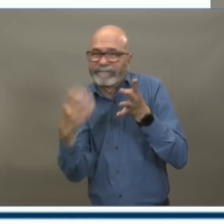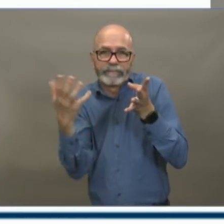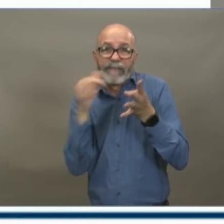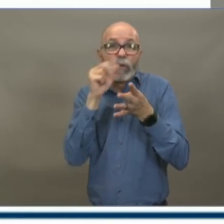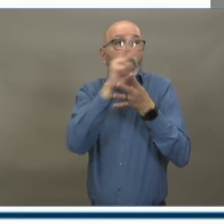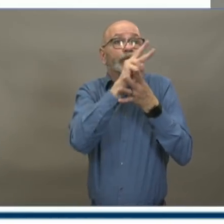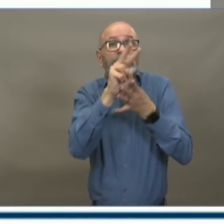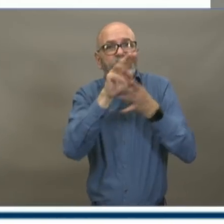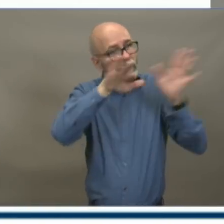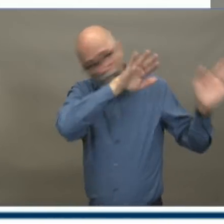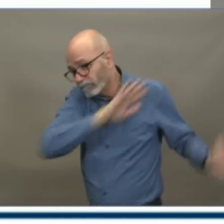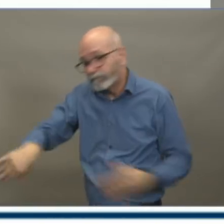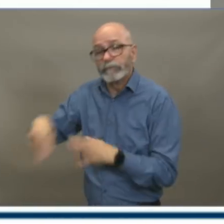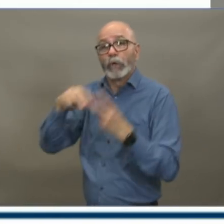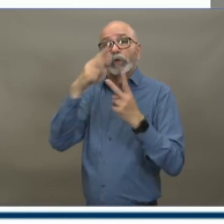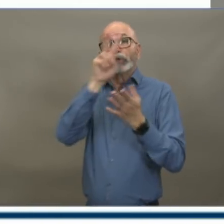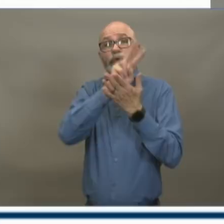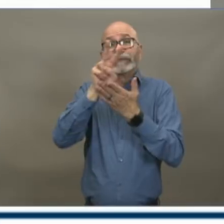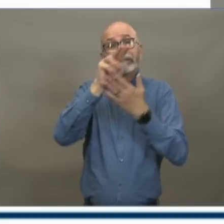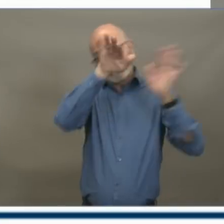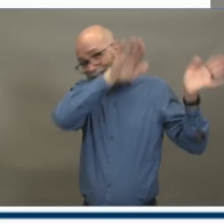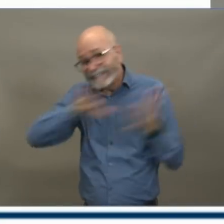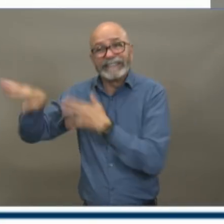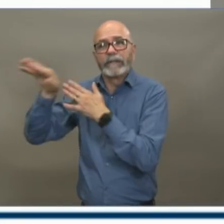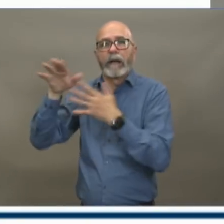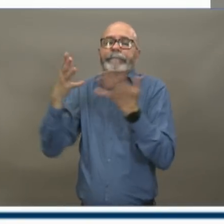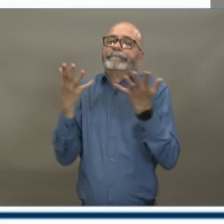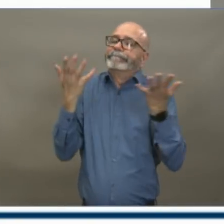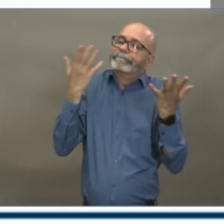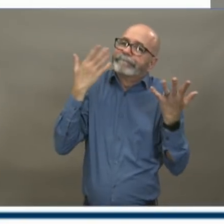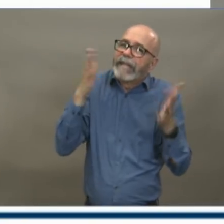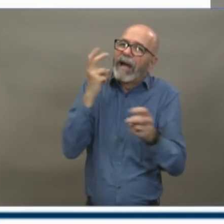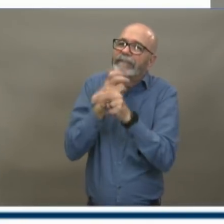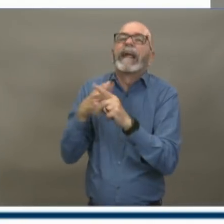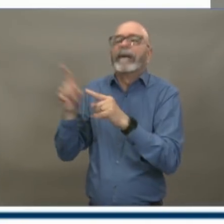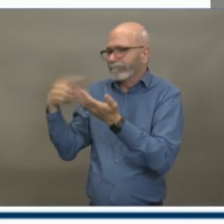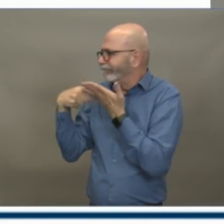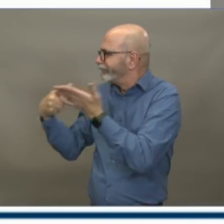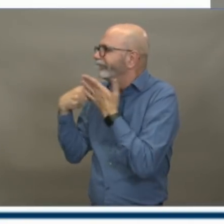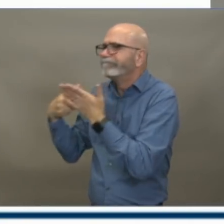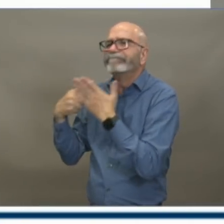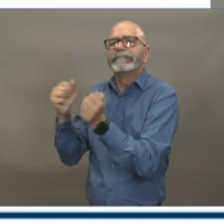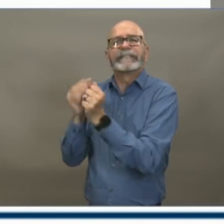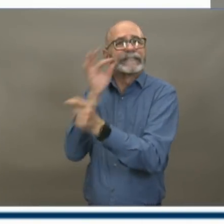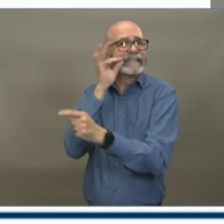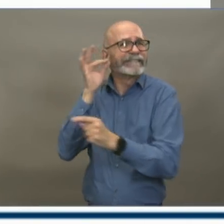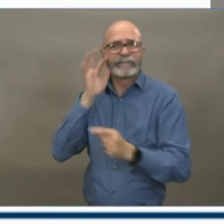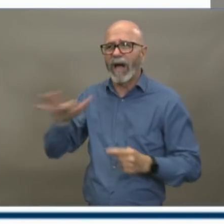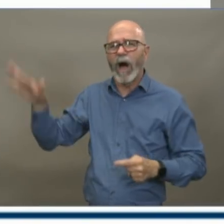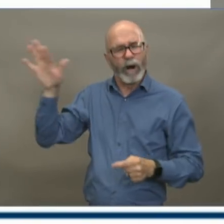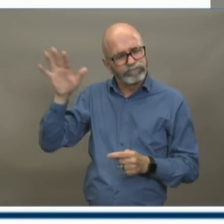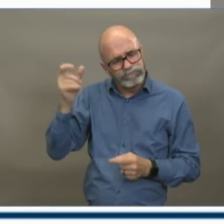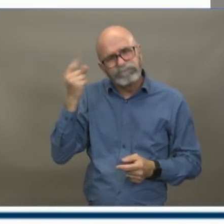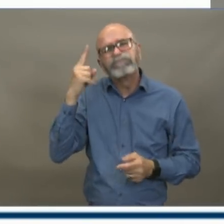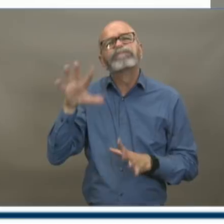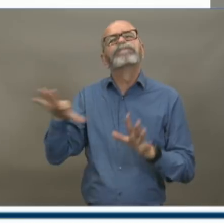having the discussions with the First Nations communities to have things planned as much as possible, so when we're able to start the vaccination, we can do